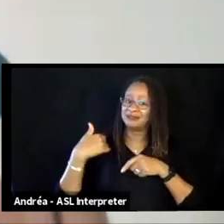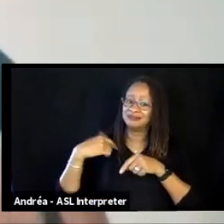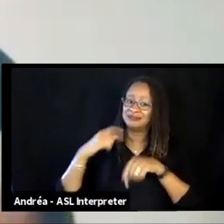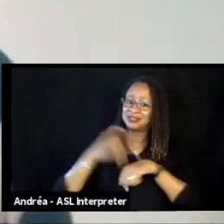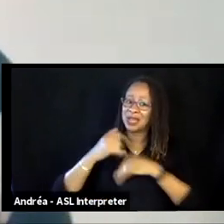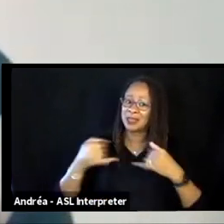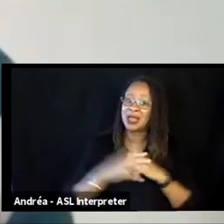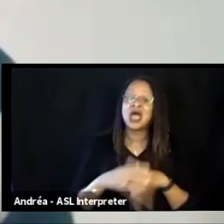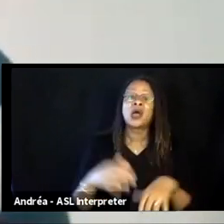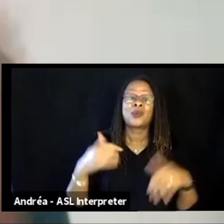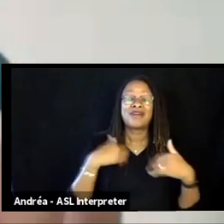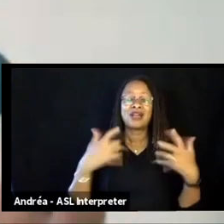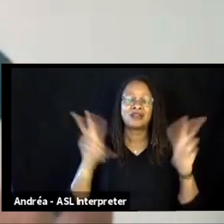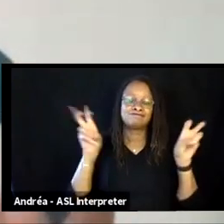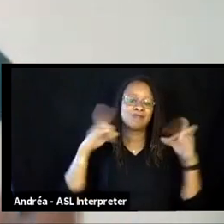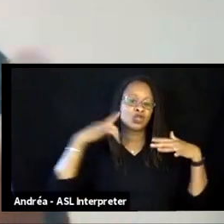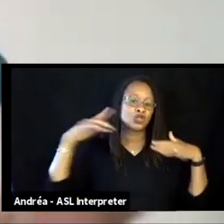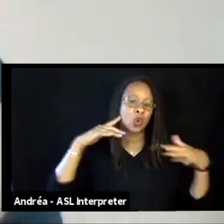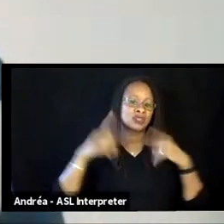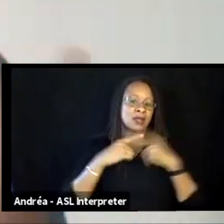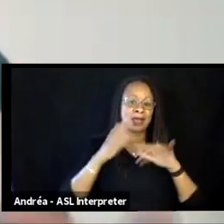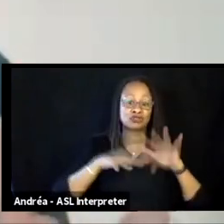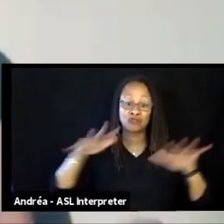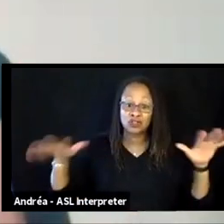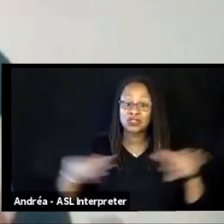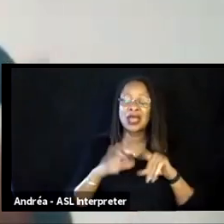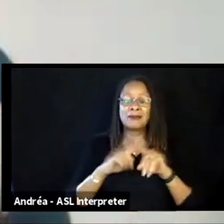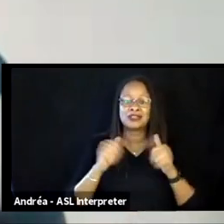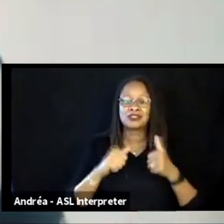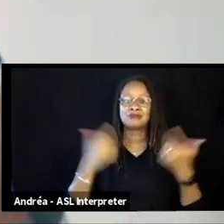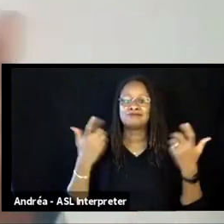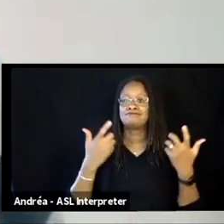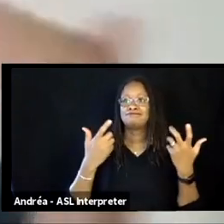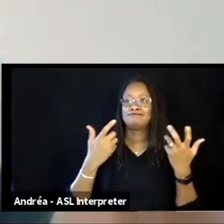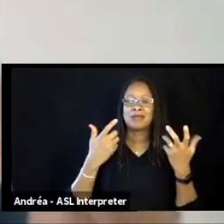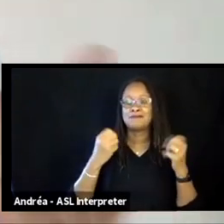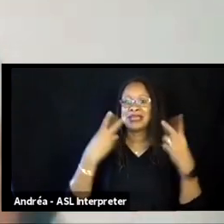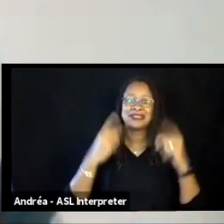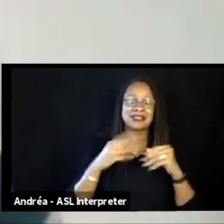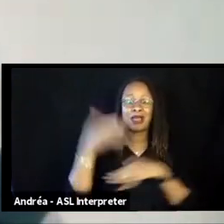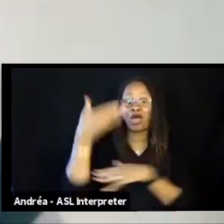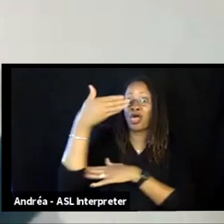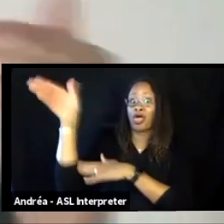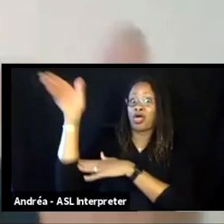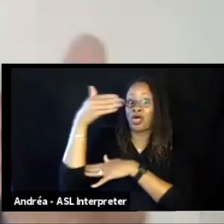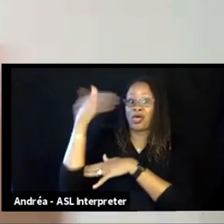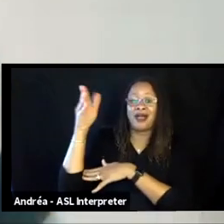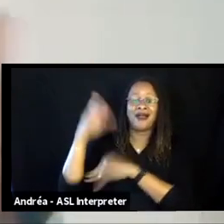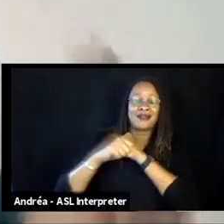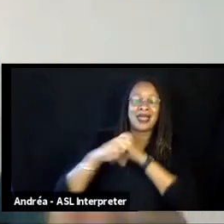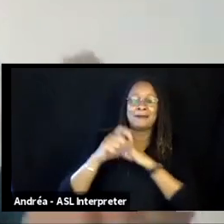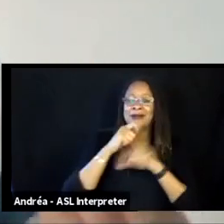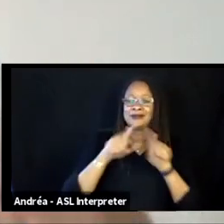noise about diversity, and there's been some really amazing, brilliant kind of flagpole campaigns. But what we haven't seen is that kind of shifting